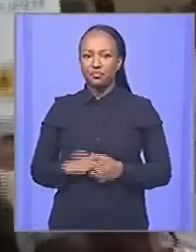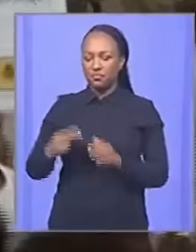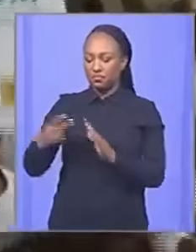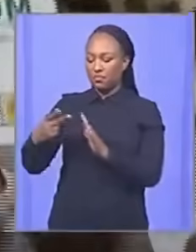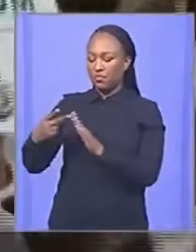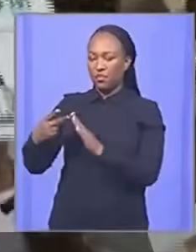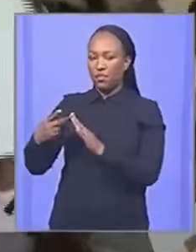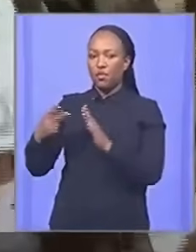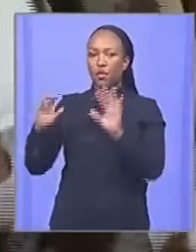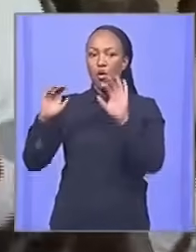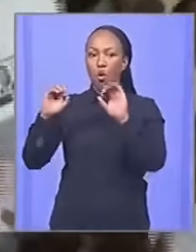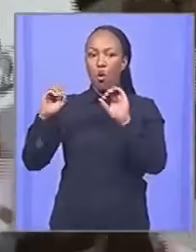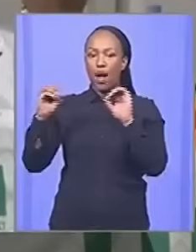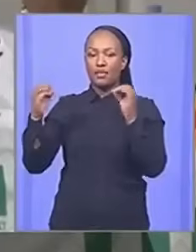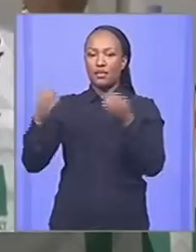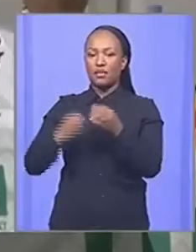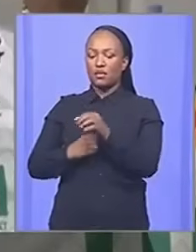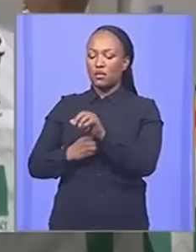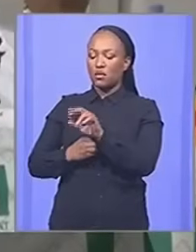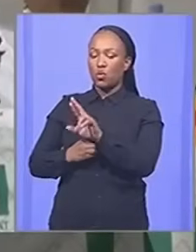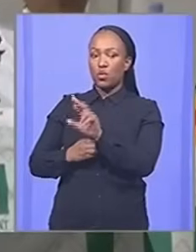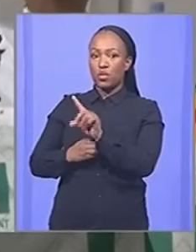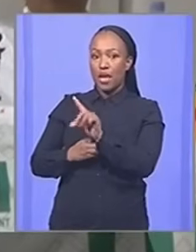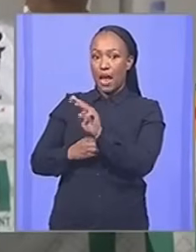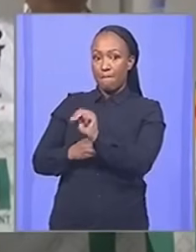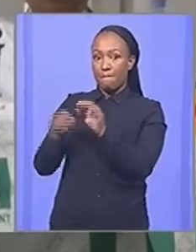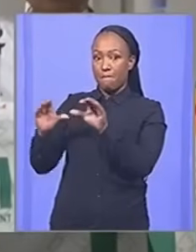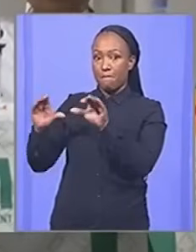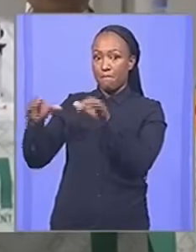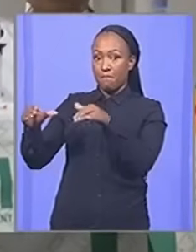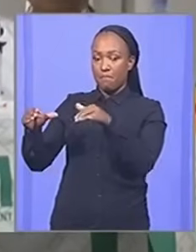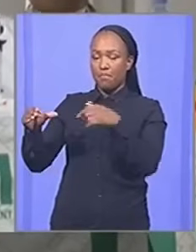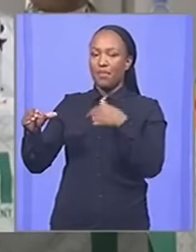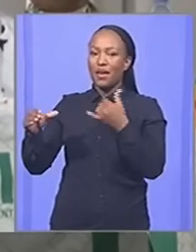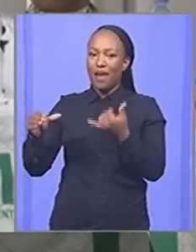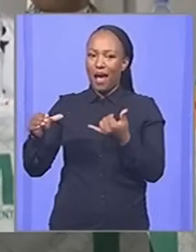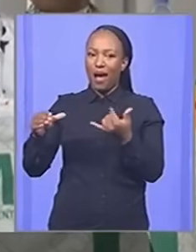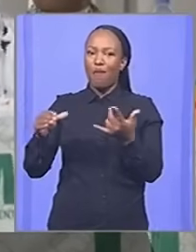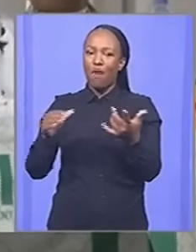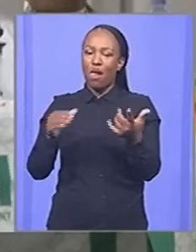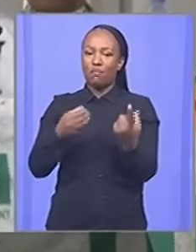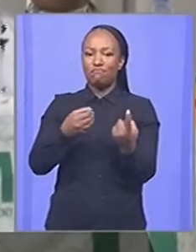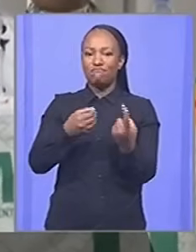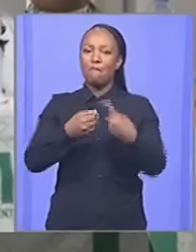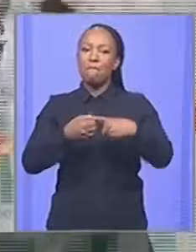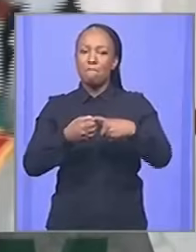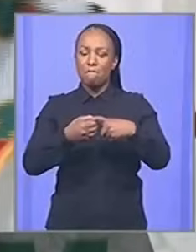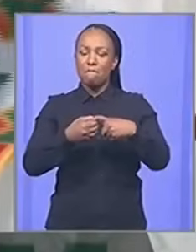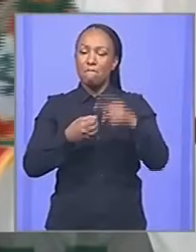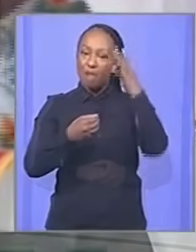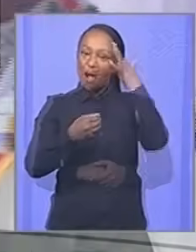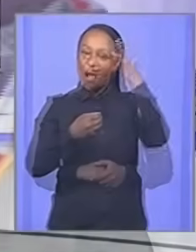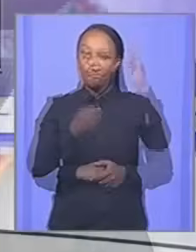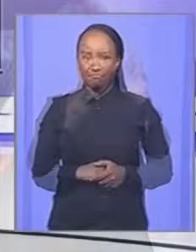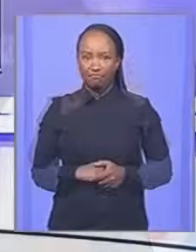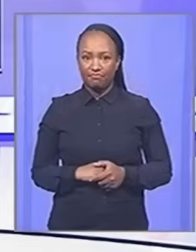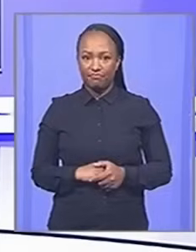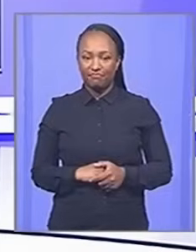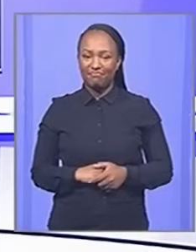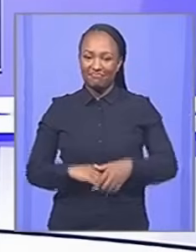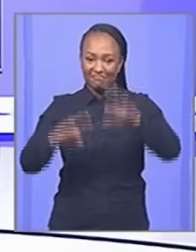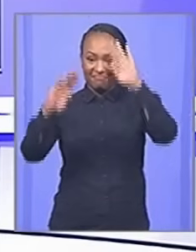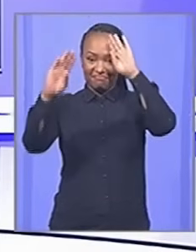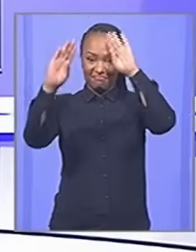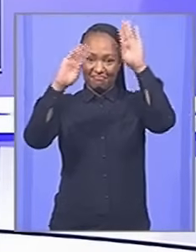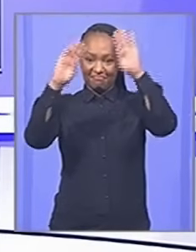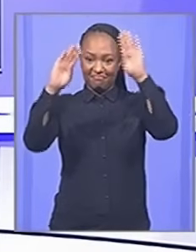Mokgatlo wa UDM kwa bjale go tsenela pušo ya botei bja setšhaba kore Government of National Unity. Thobela